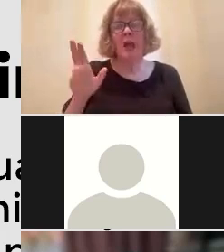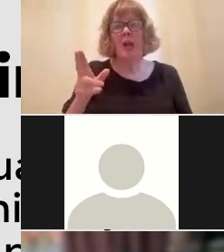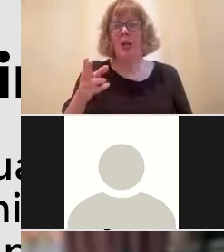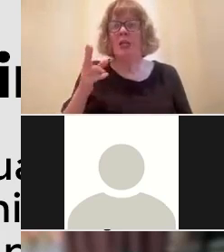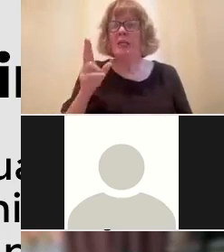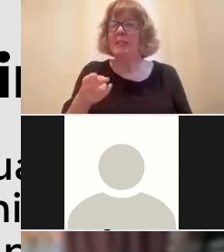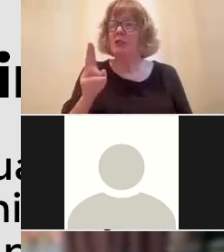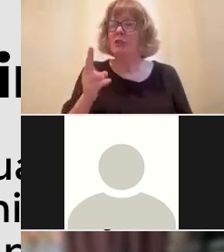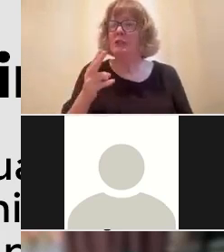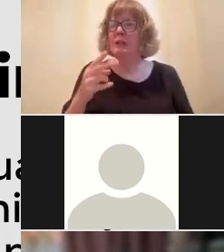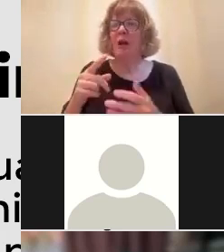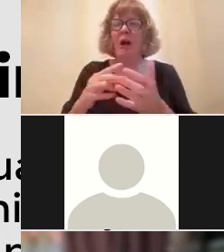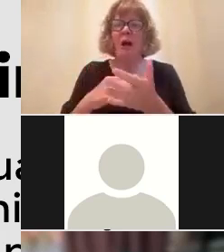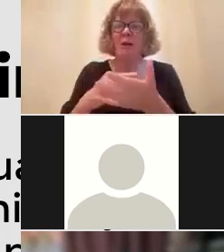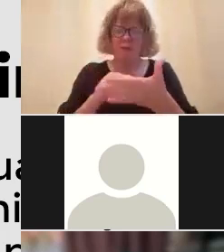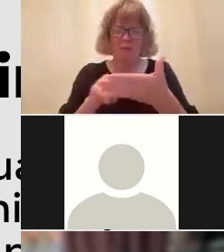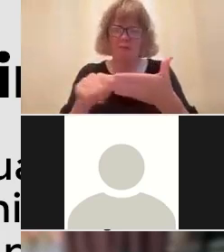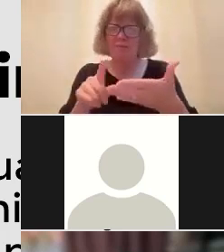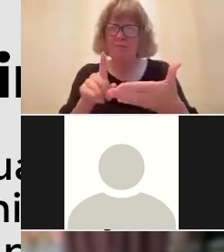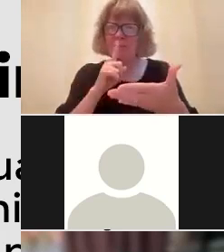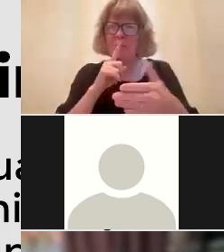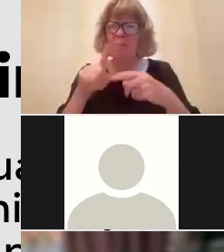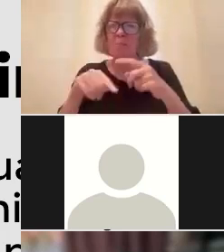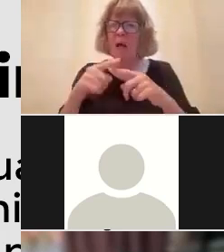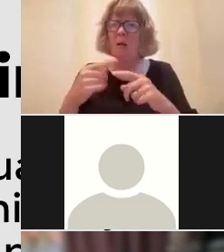sexual assaults or incidents.